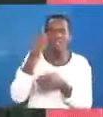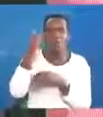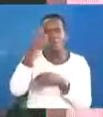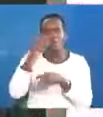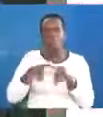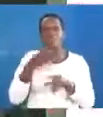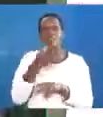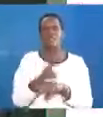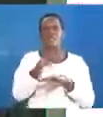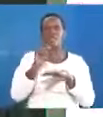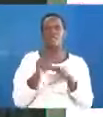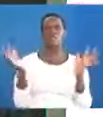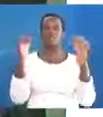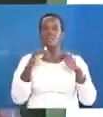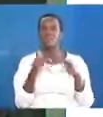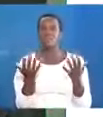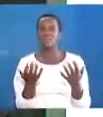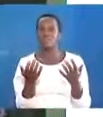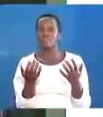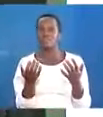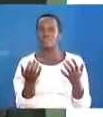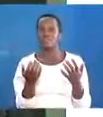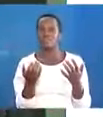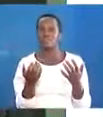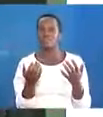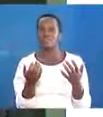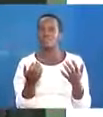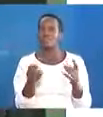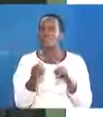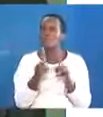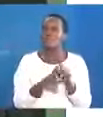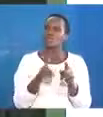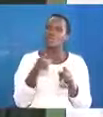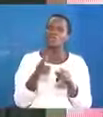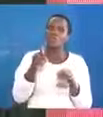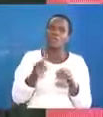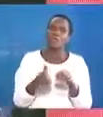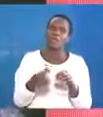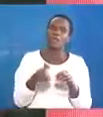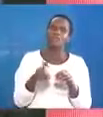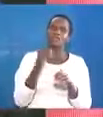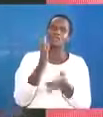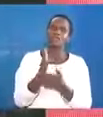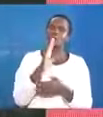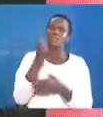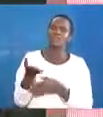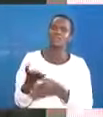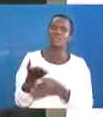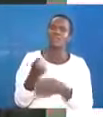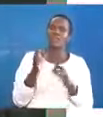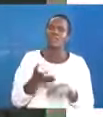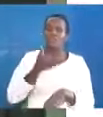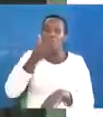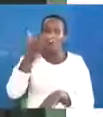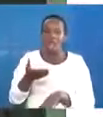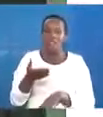by private notice. It has to be answered within 48 hours. And if the answer is